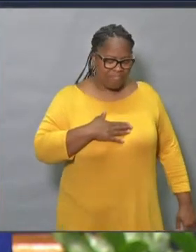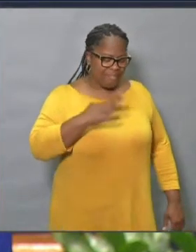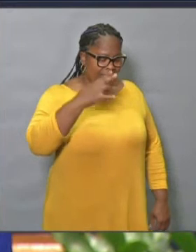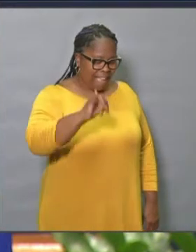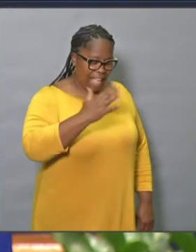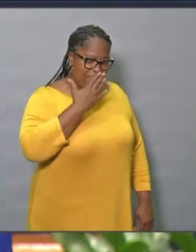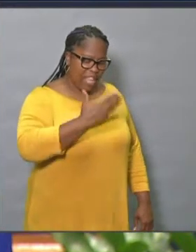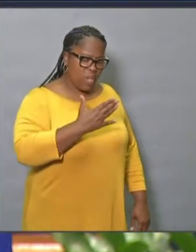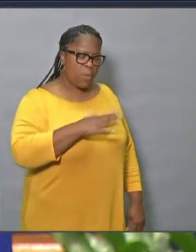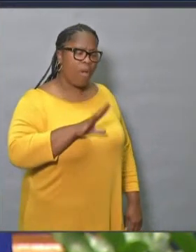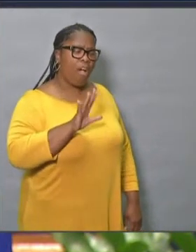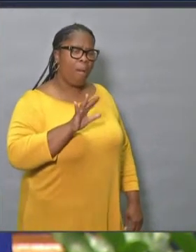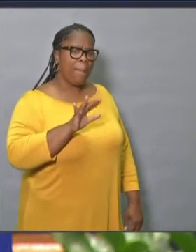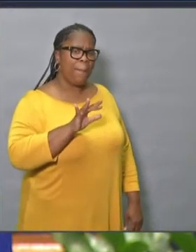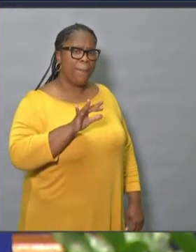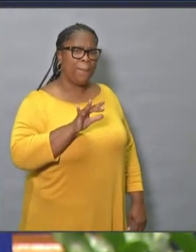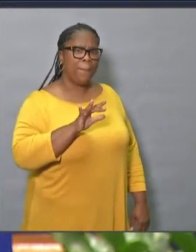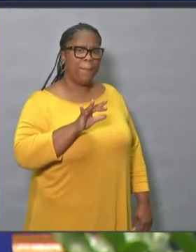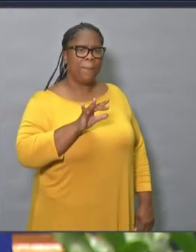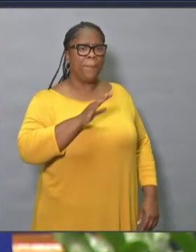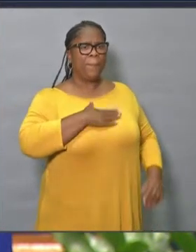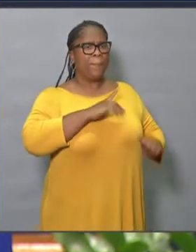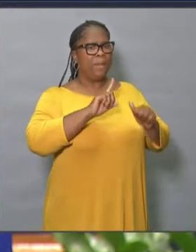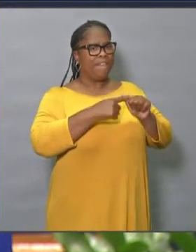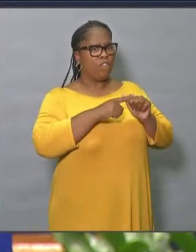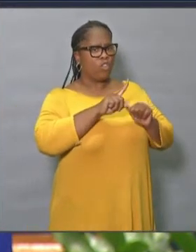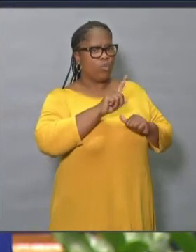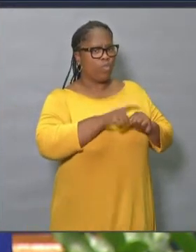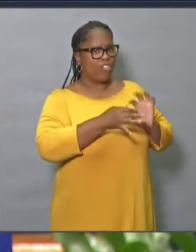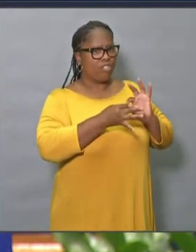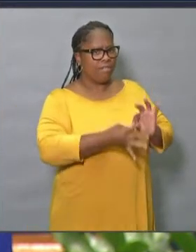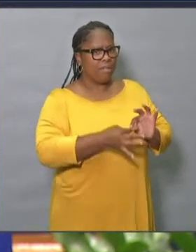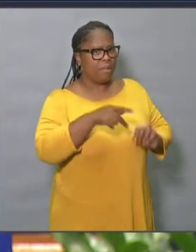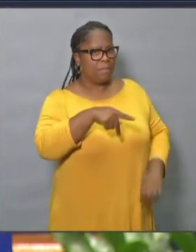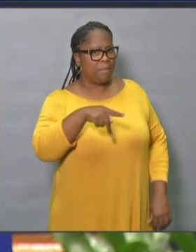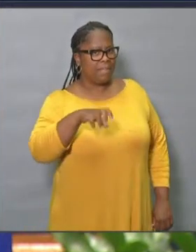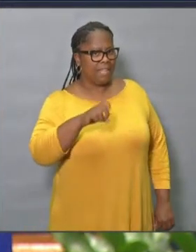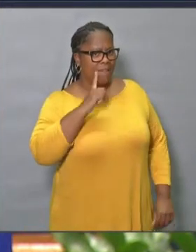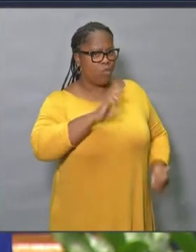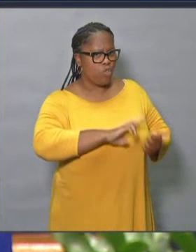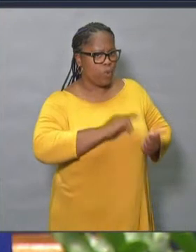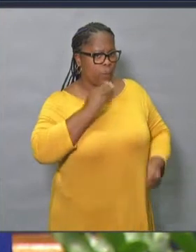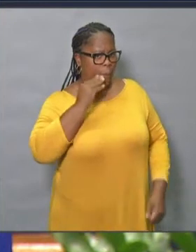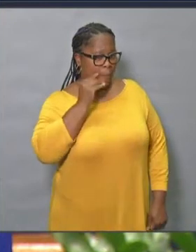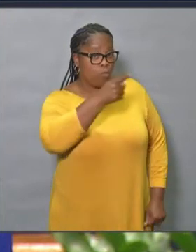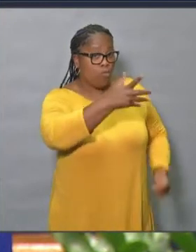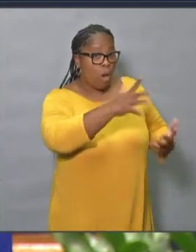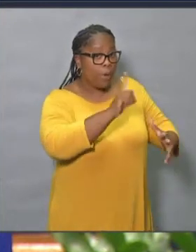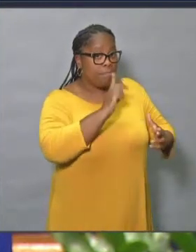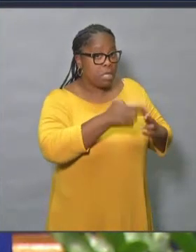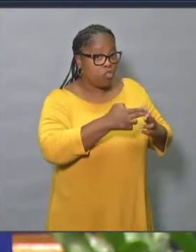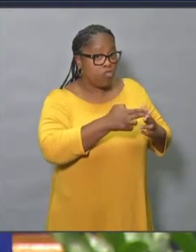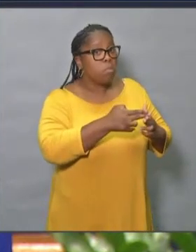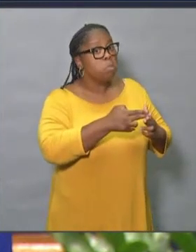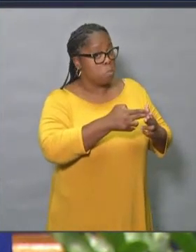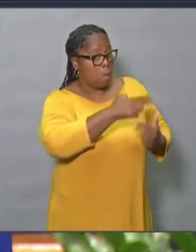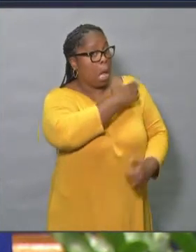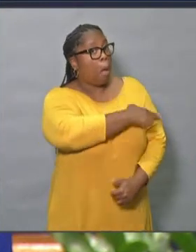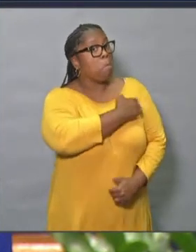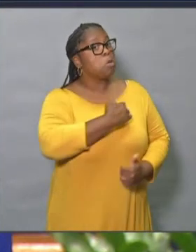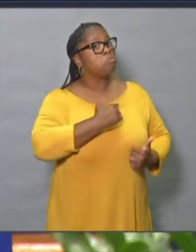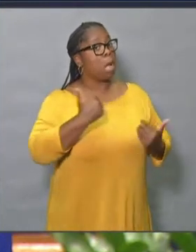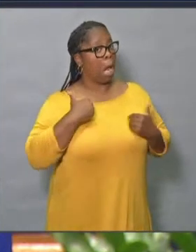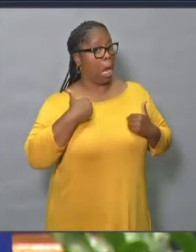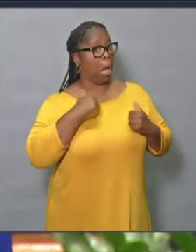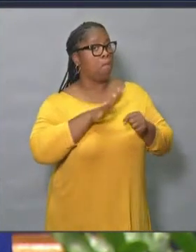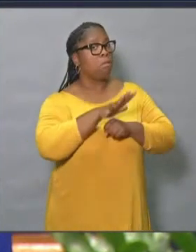Hi, thank you. My first question has to do with PPE at nursing homes. You mentioned that hospitals had enough